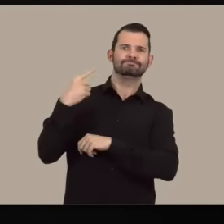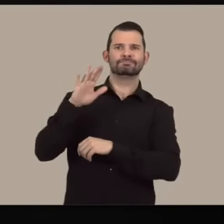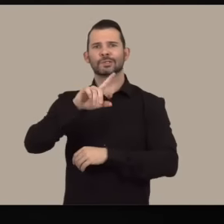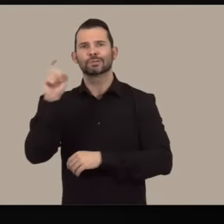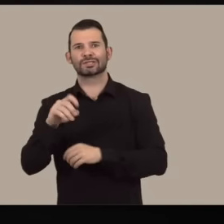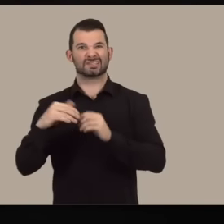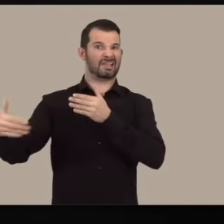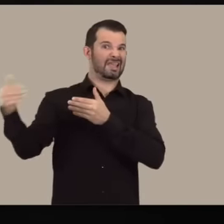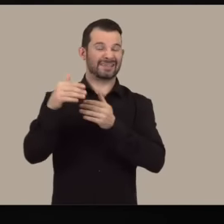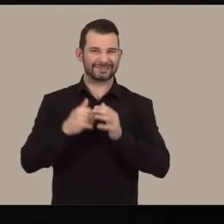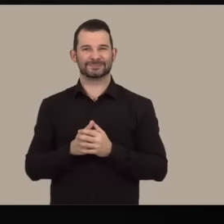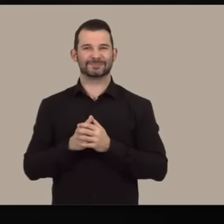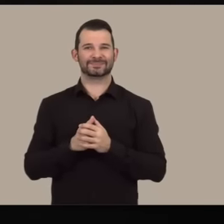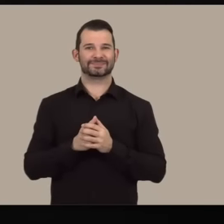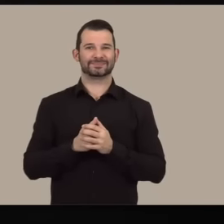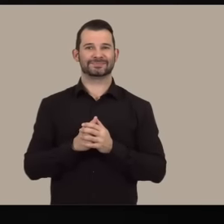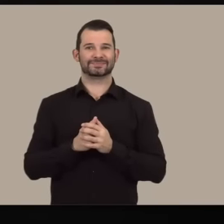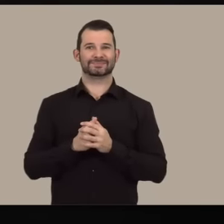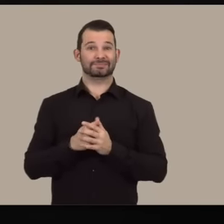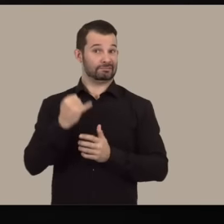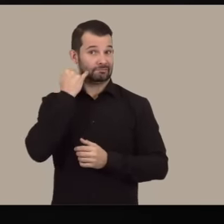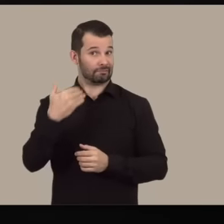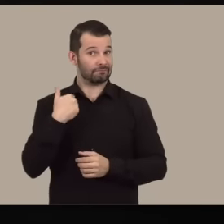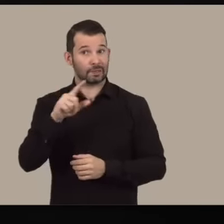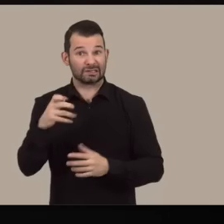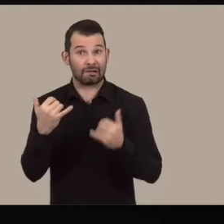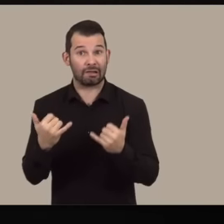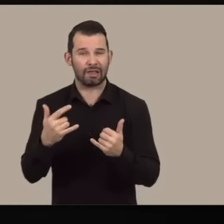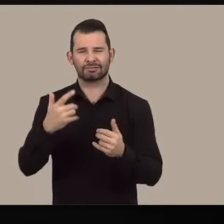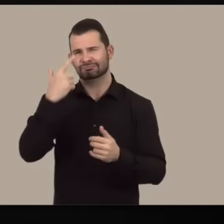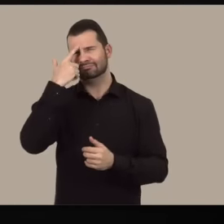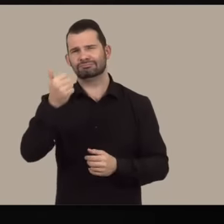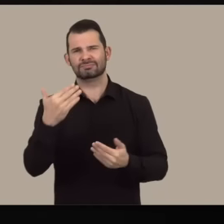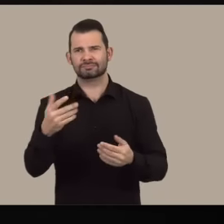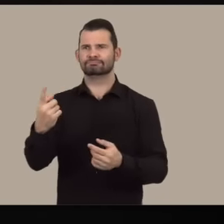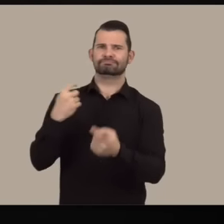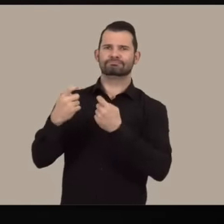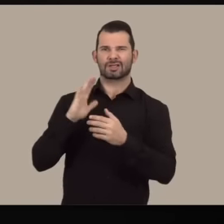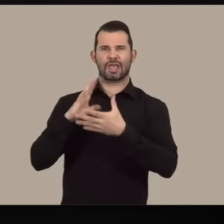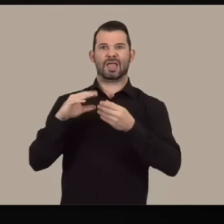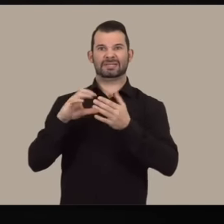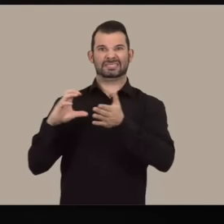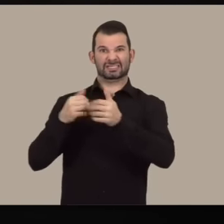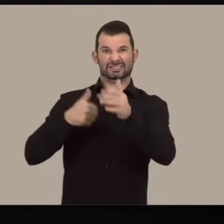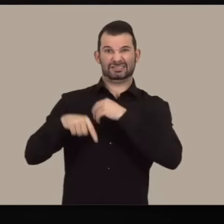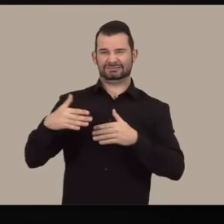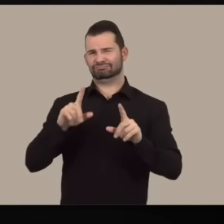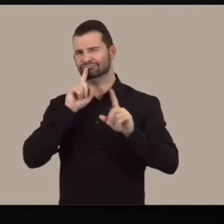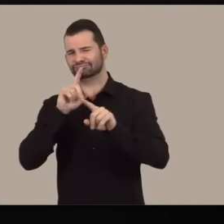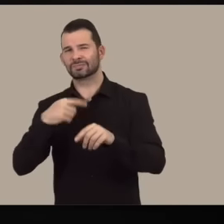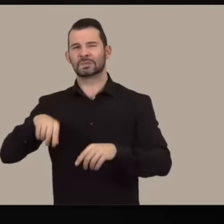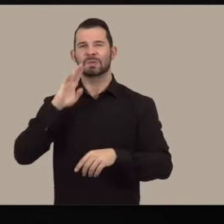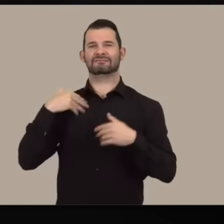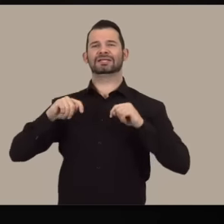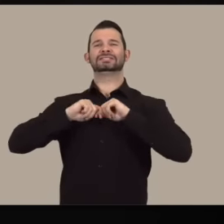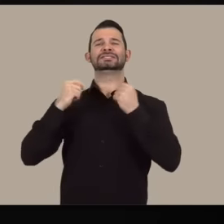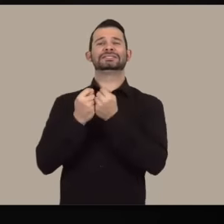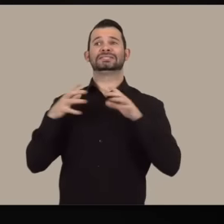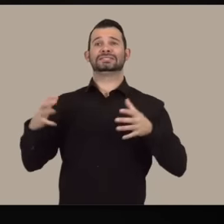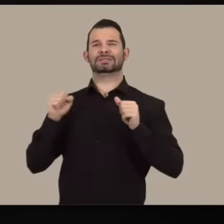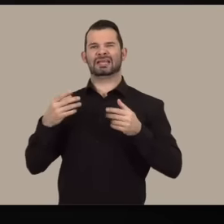taking the time to send your questions in advance. If you have questions now, you are welcome to submit them in our comment